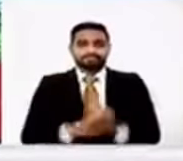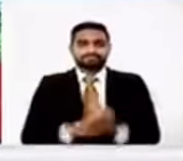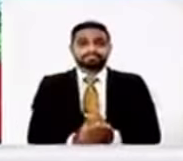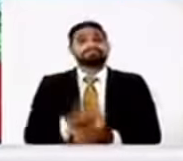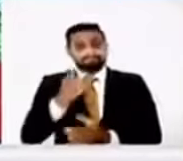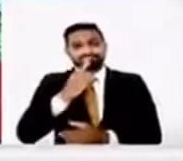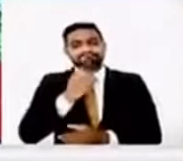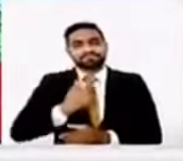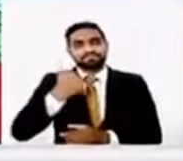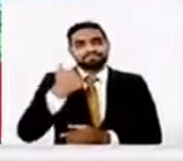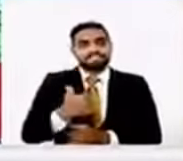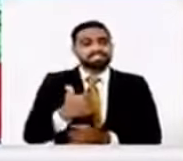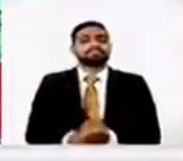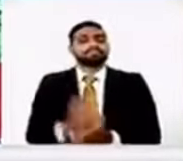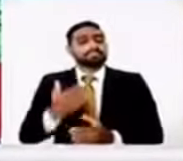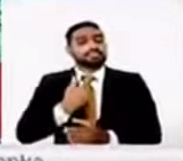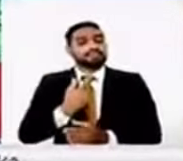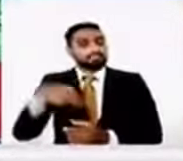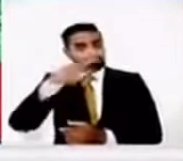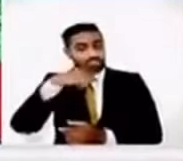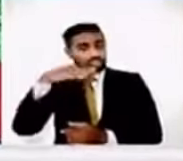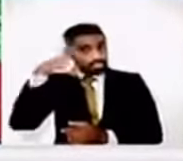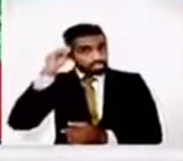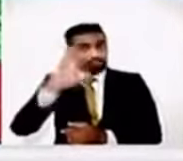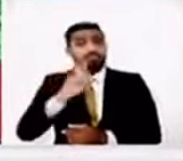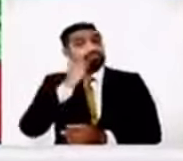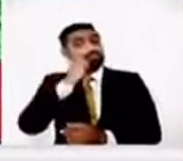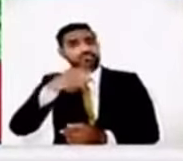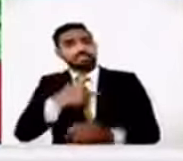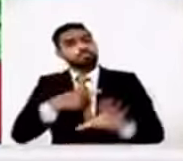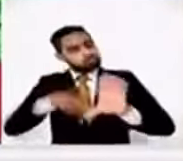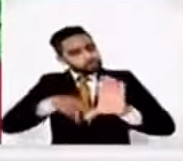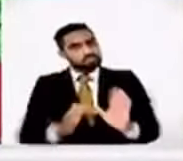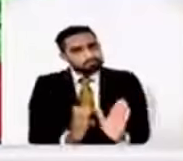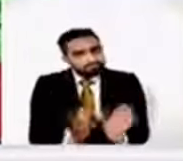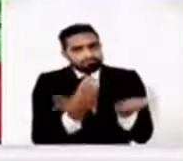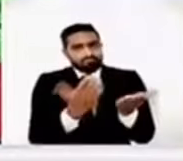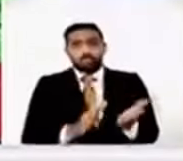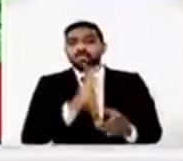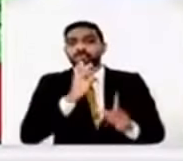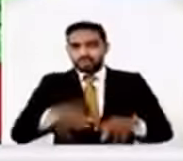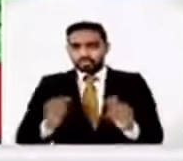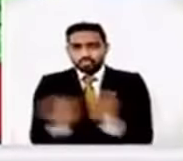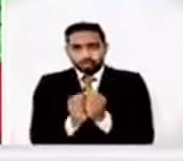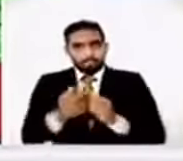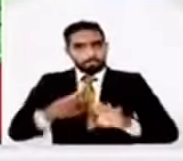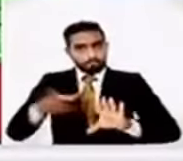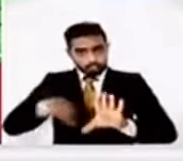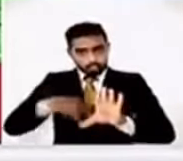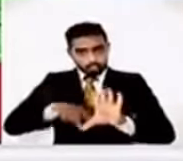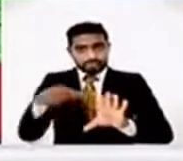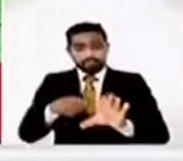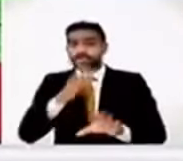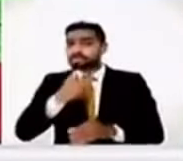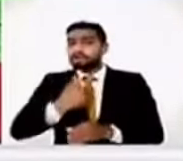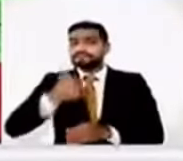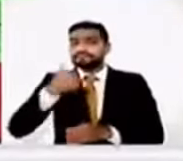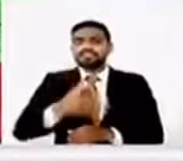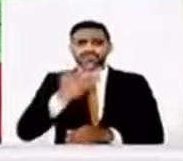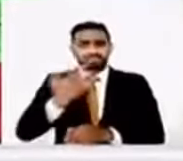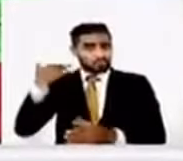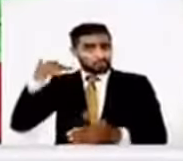to upskill people. Vocational training is an area that was neglected for decades.